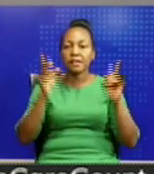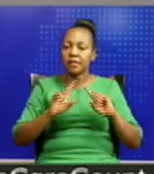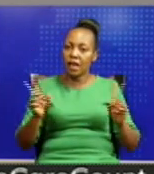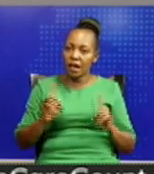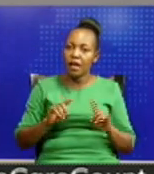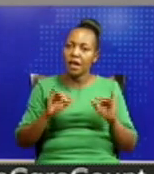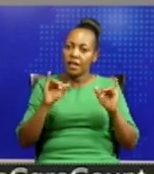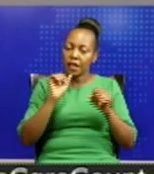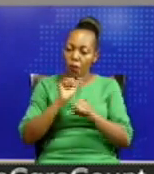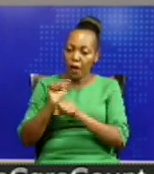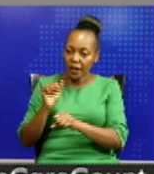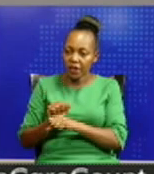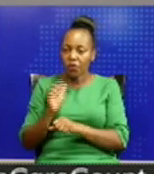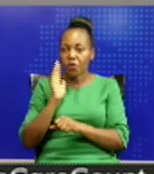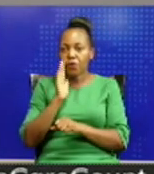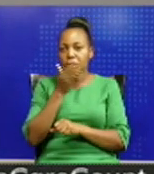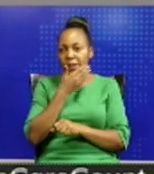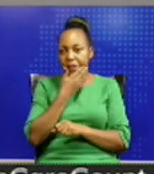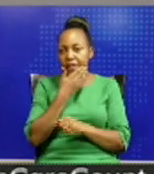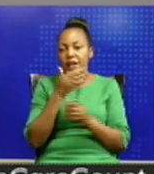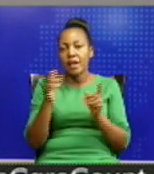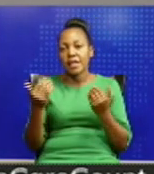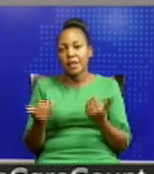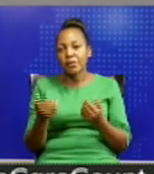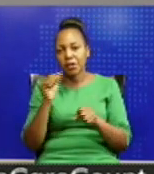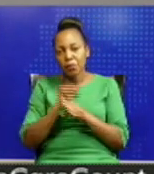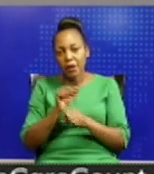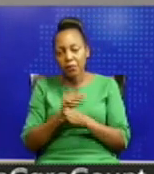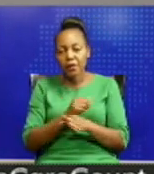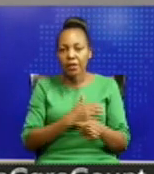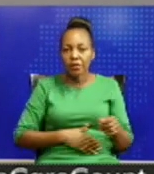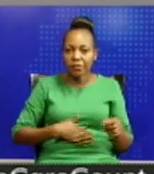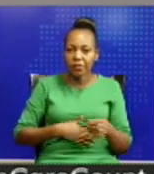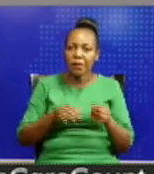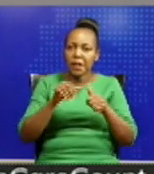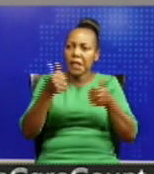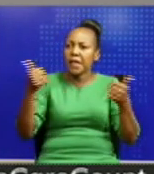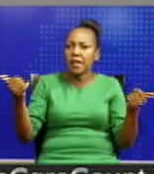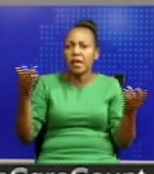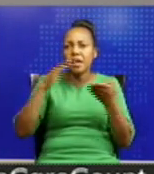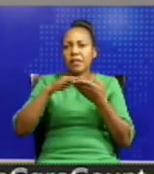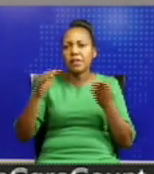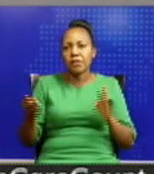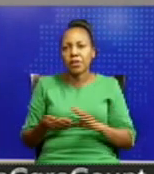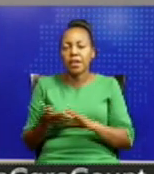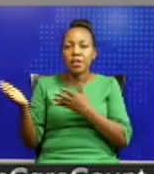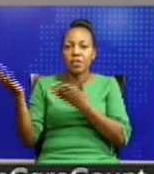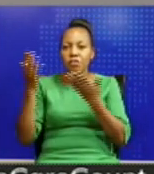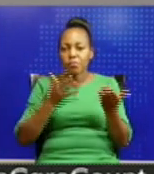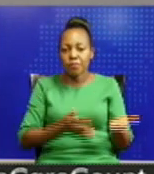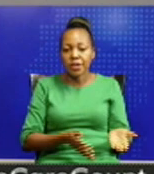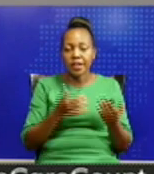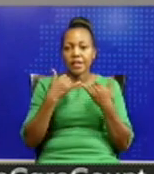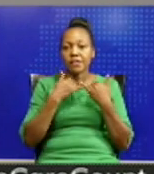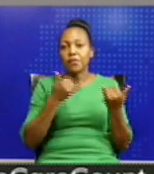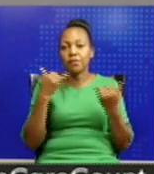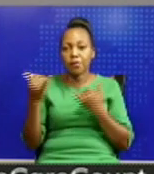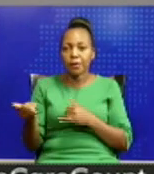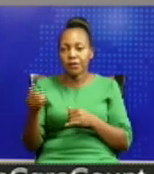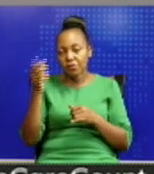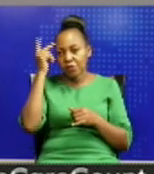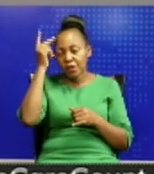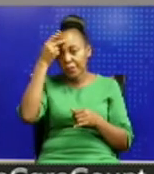on humanitarian grounds. So we shall work with UWONET, we shall work with Oxfam and any other stakeholder to bring this to the attention of the